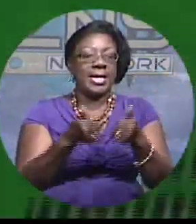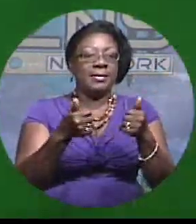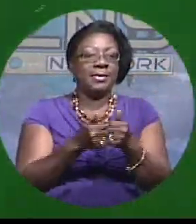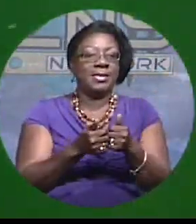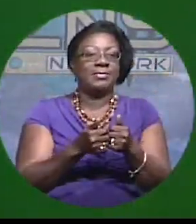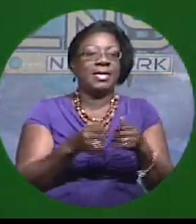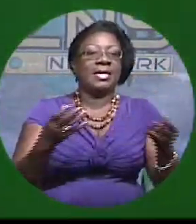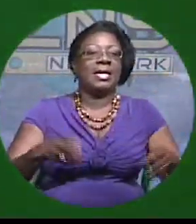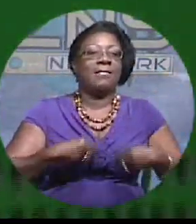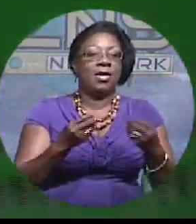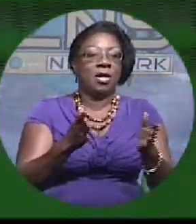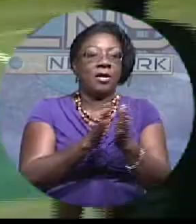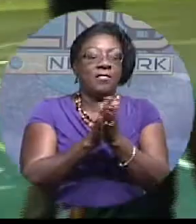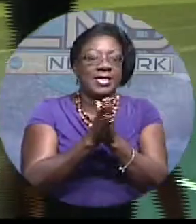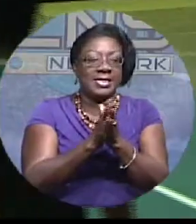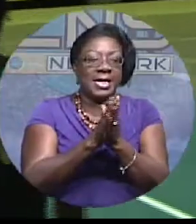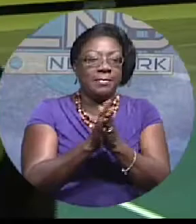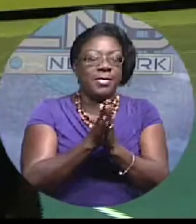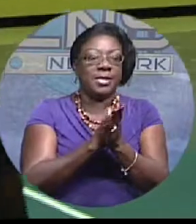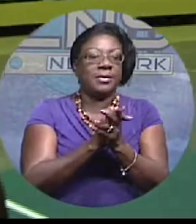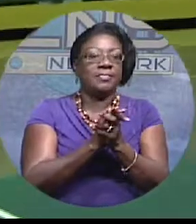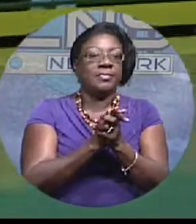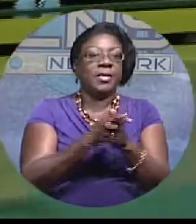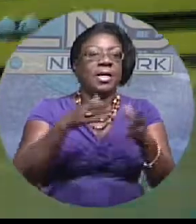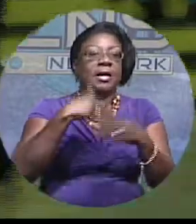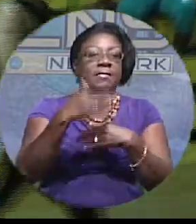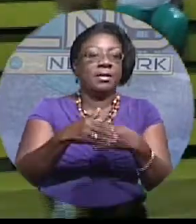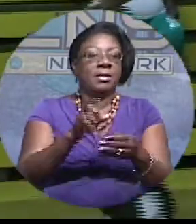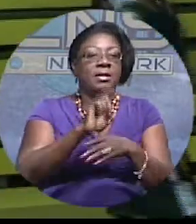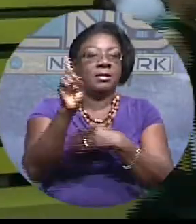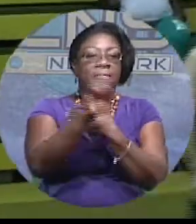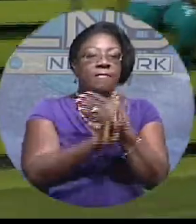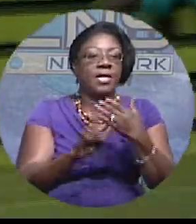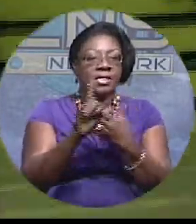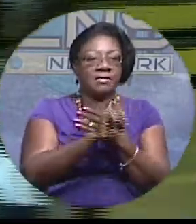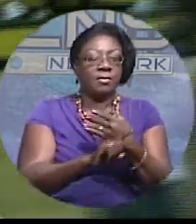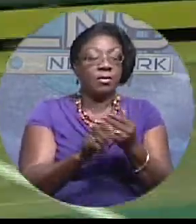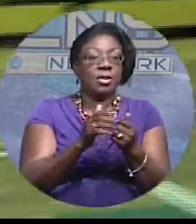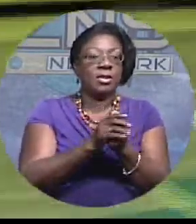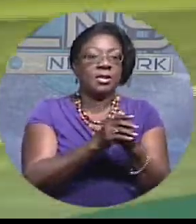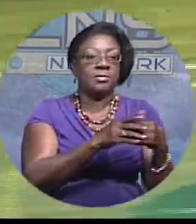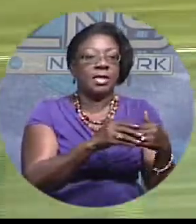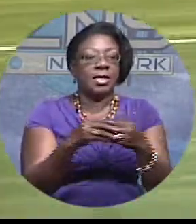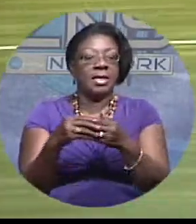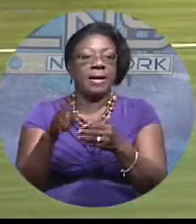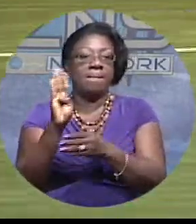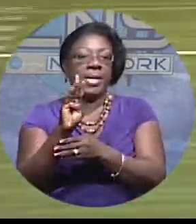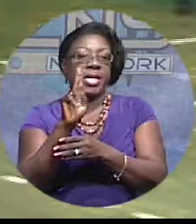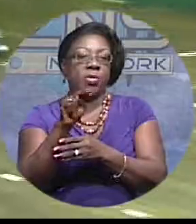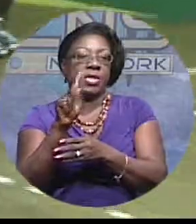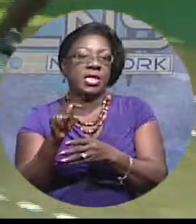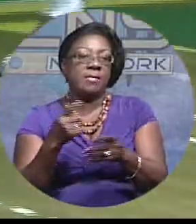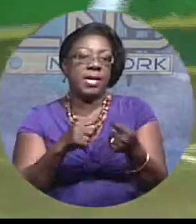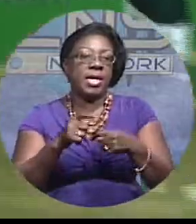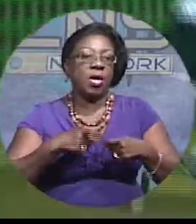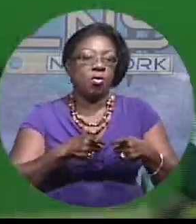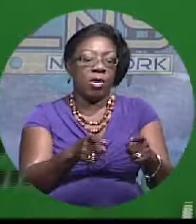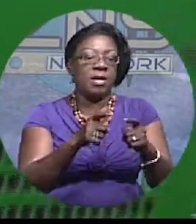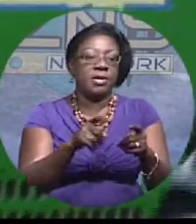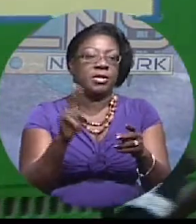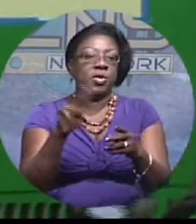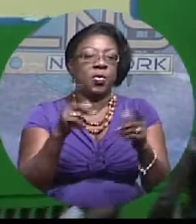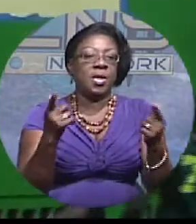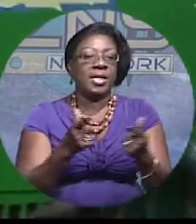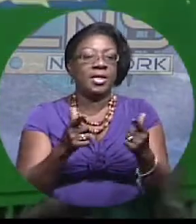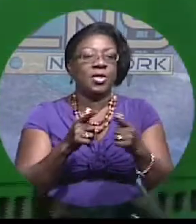much excitement as the feature. After spotting the Defense Force Marines a sizable lead, BUT made a run, but it was too little